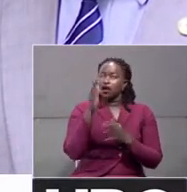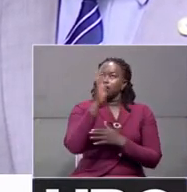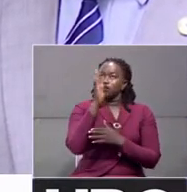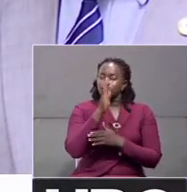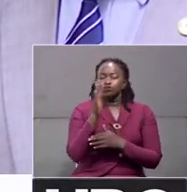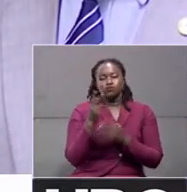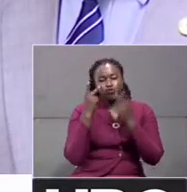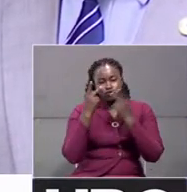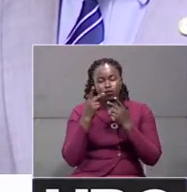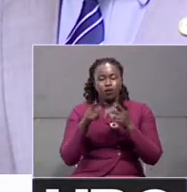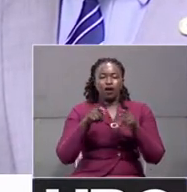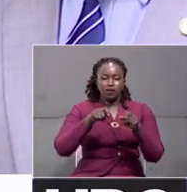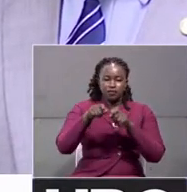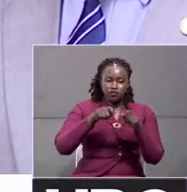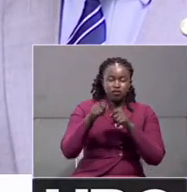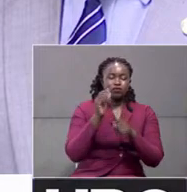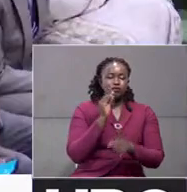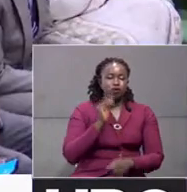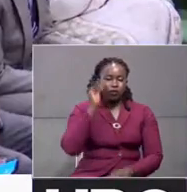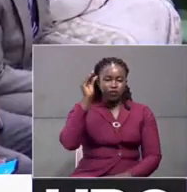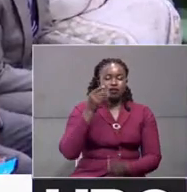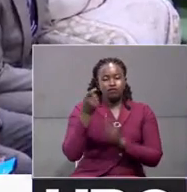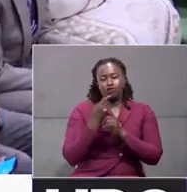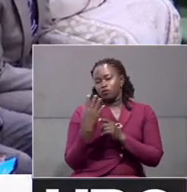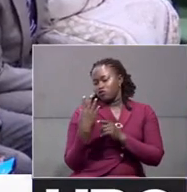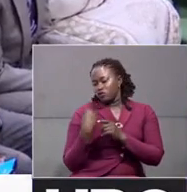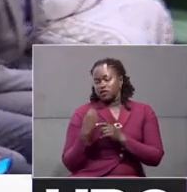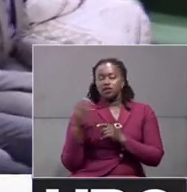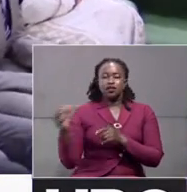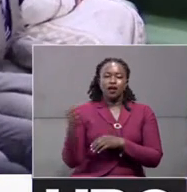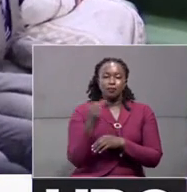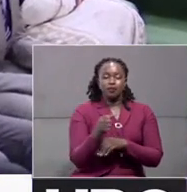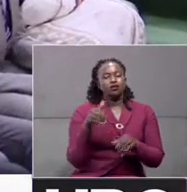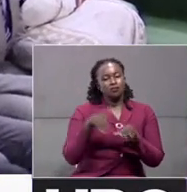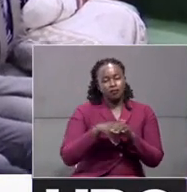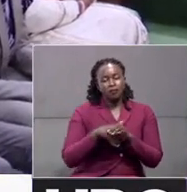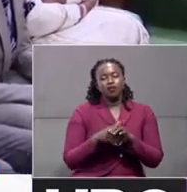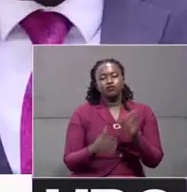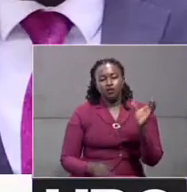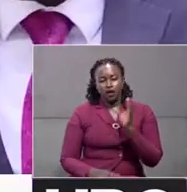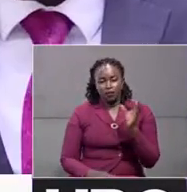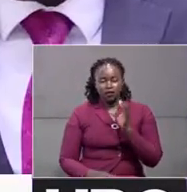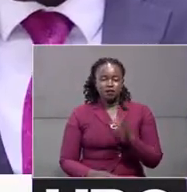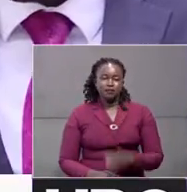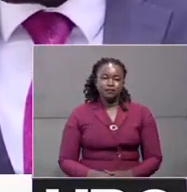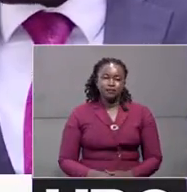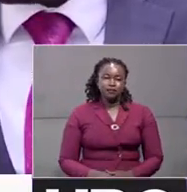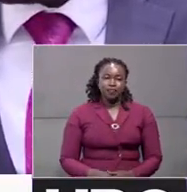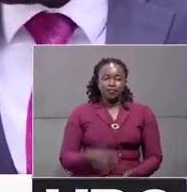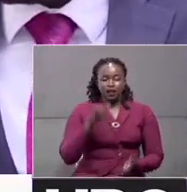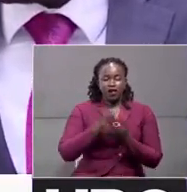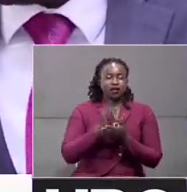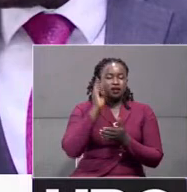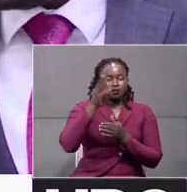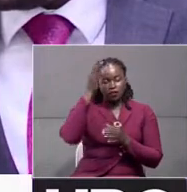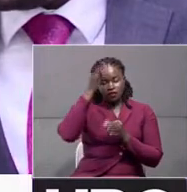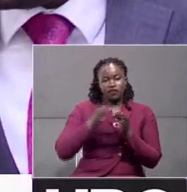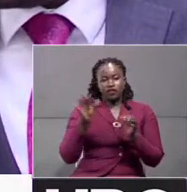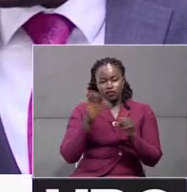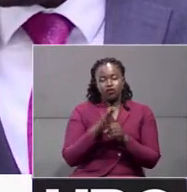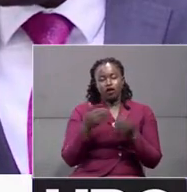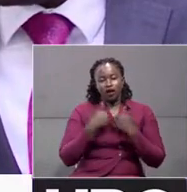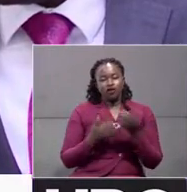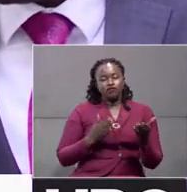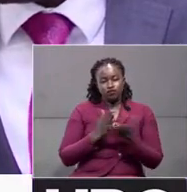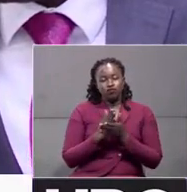witnessed the administration of oaths by the recently appointed members of the cabinet. that I will be faithful and bear true allegiance to